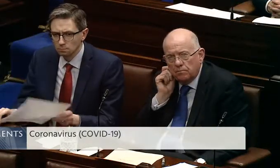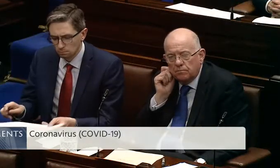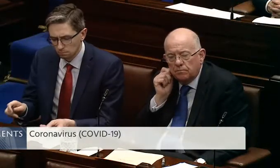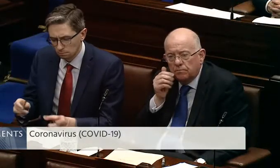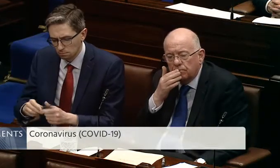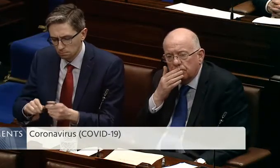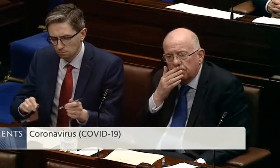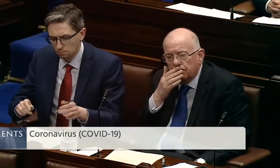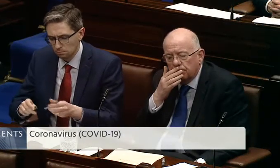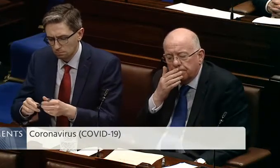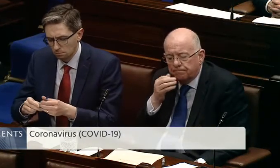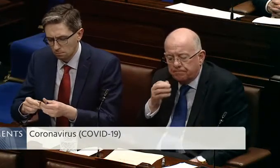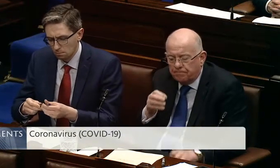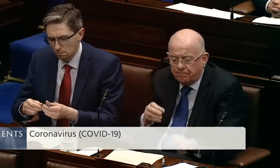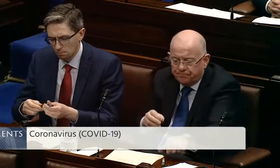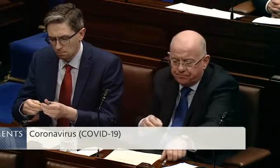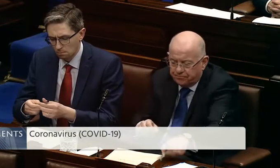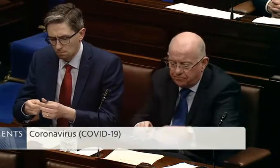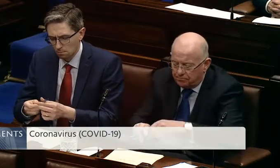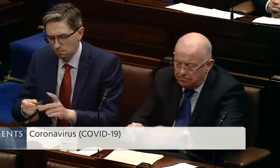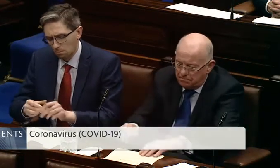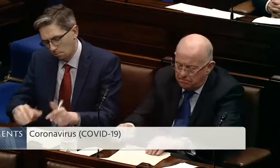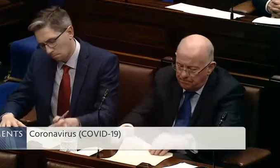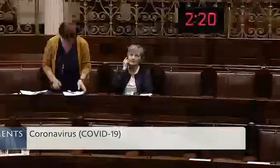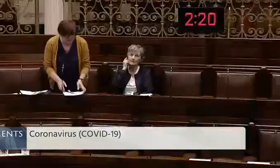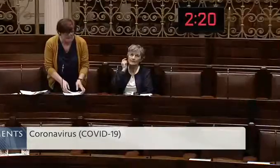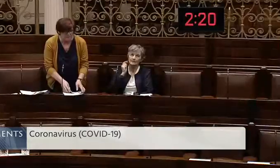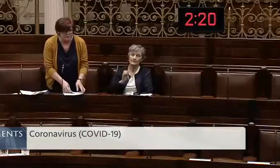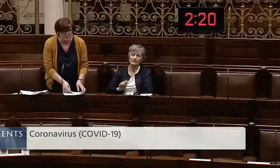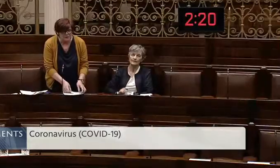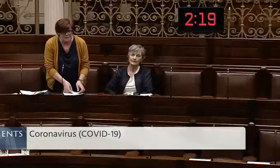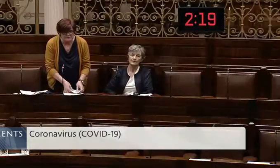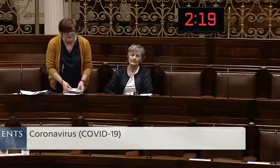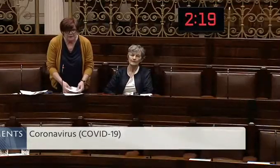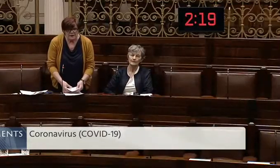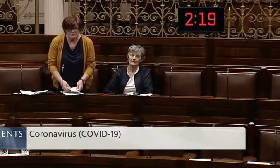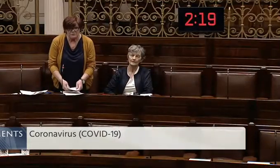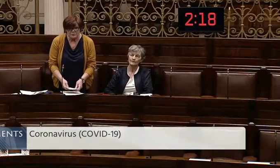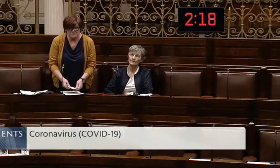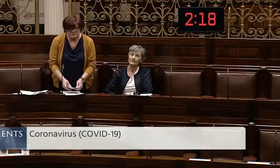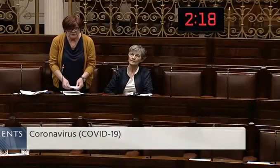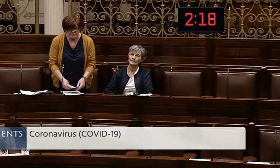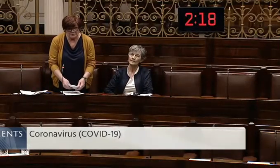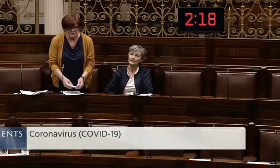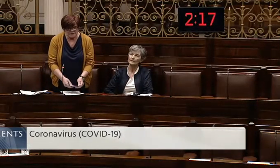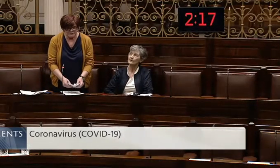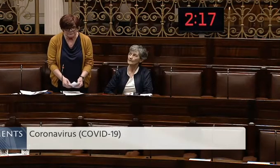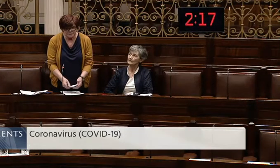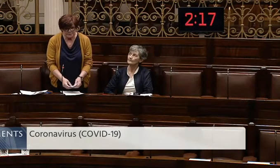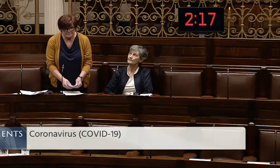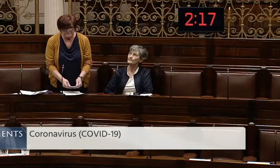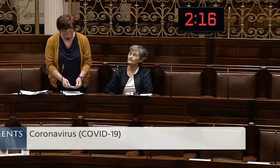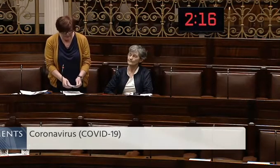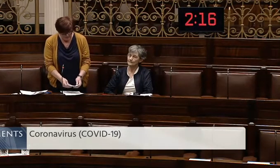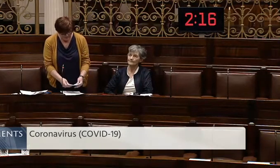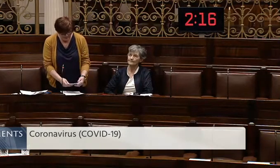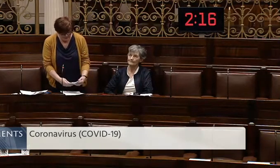mechanism? The last point I want to make is just really in relation to high risk. I was over with Cystic Fibrosis Ireland this